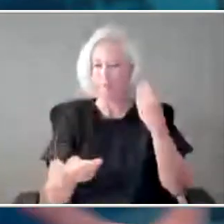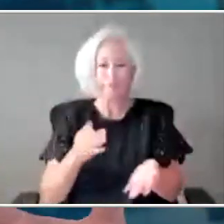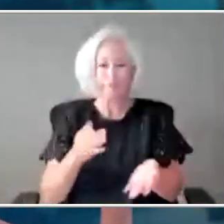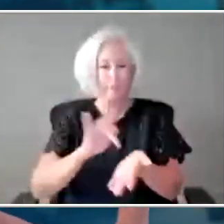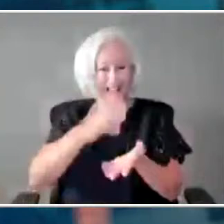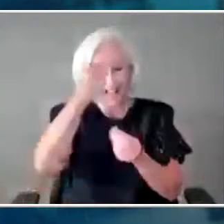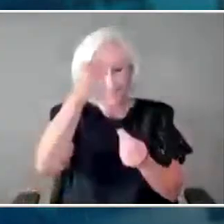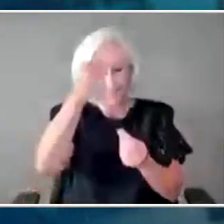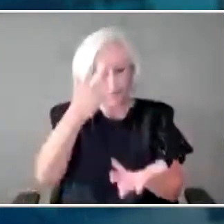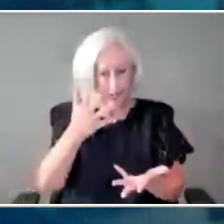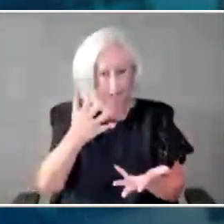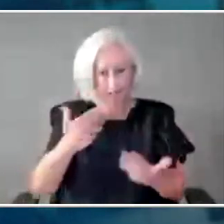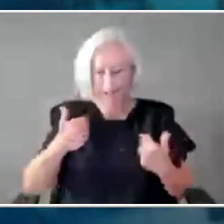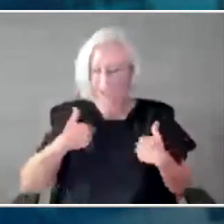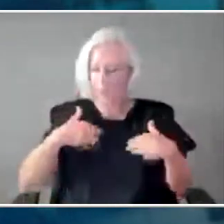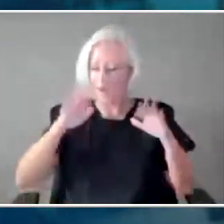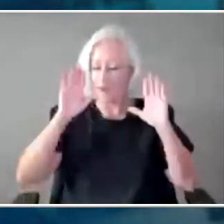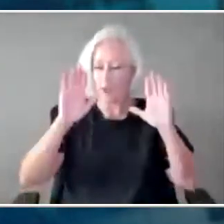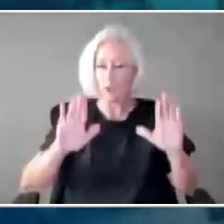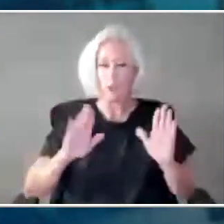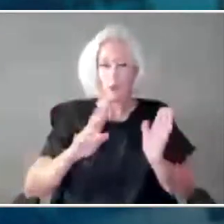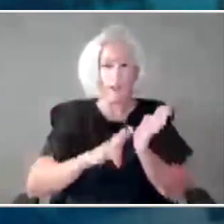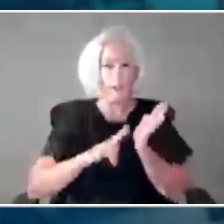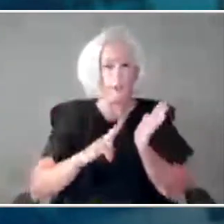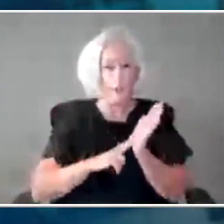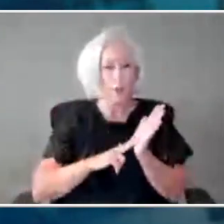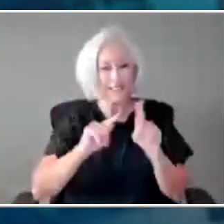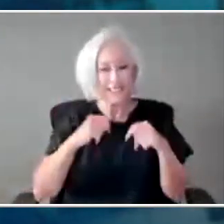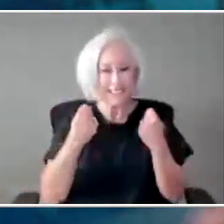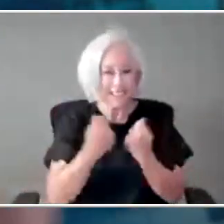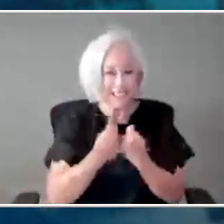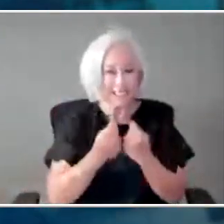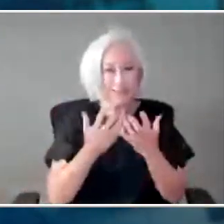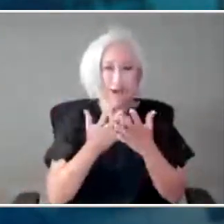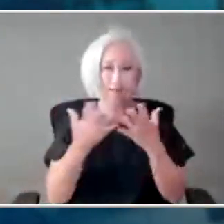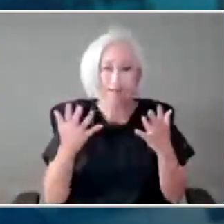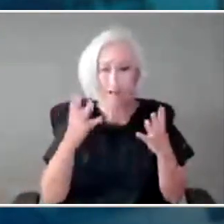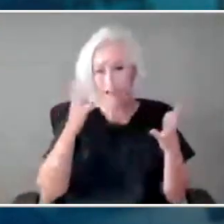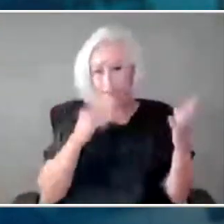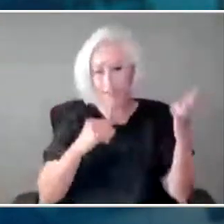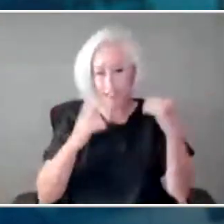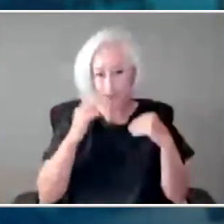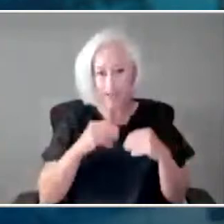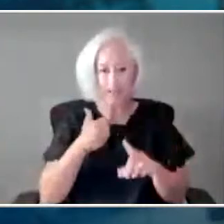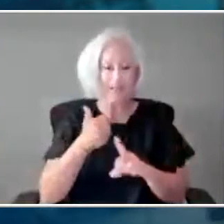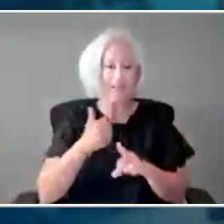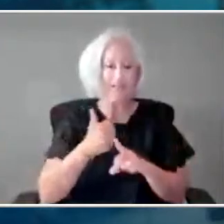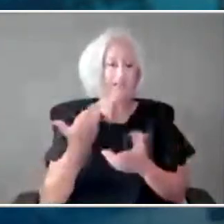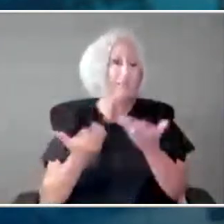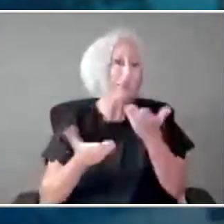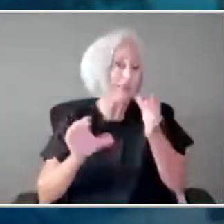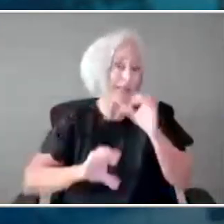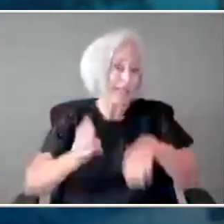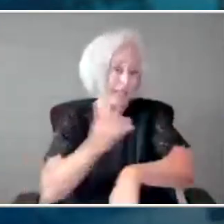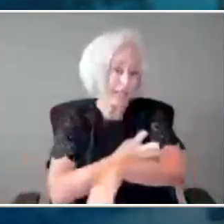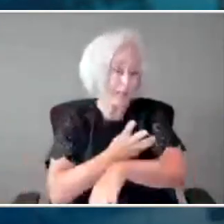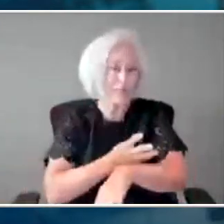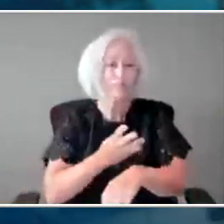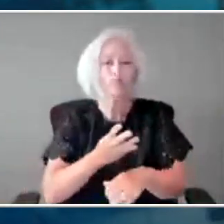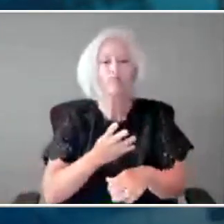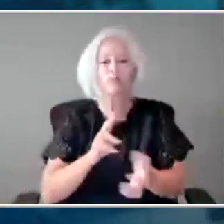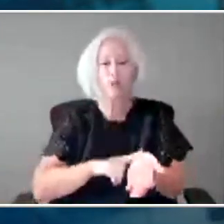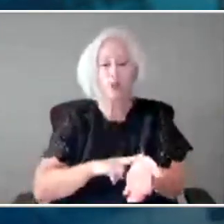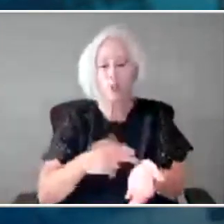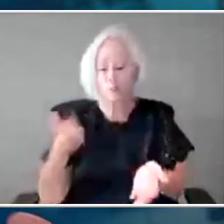a wonderful nursing team who have a variety of experiences. A lot of them have been like chemo nurses in the past. So again, just coming at it from a slightly different